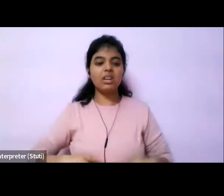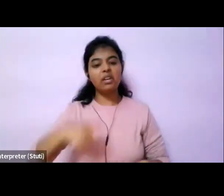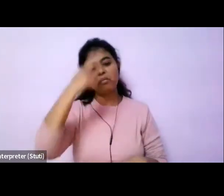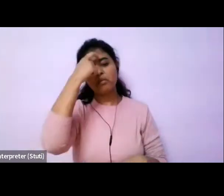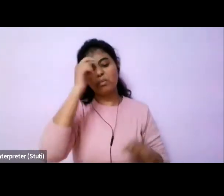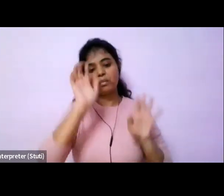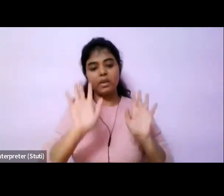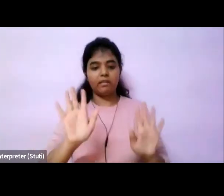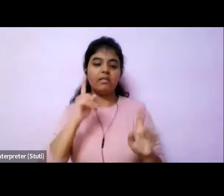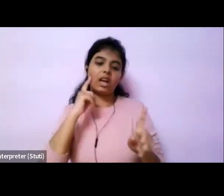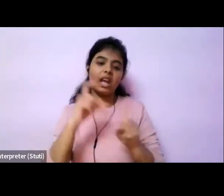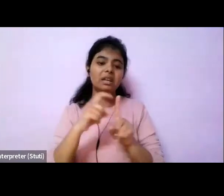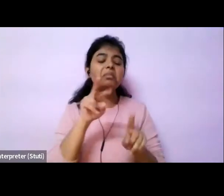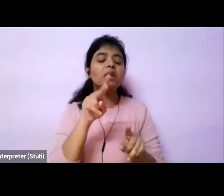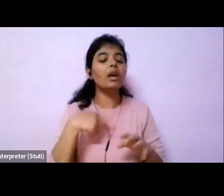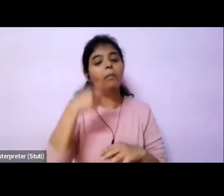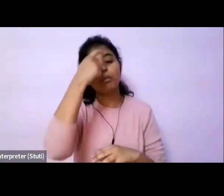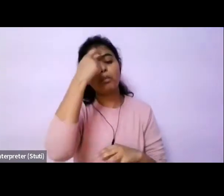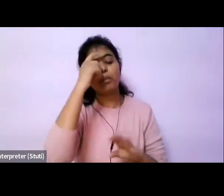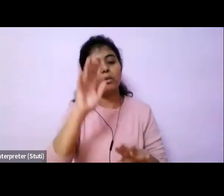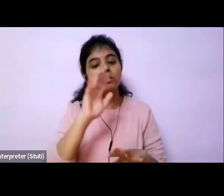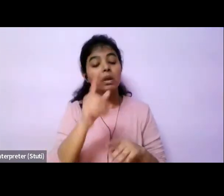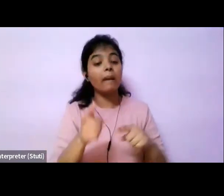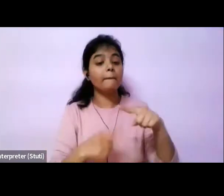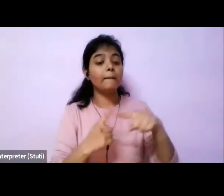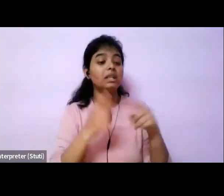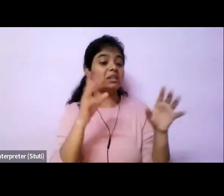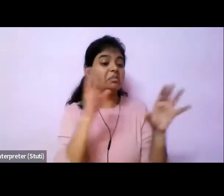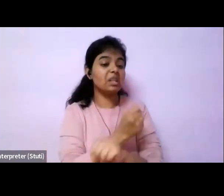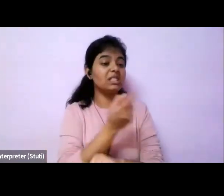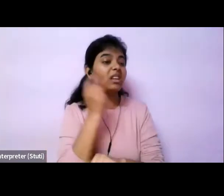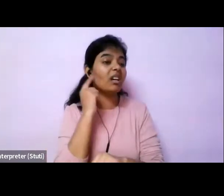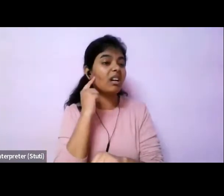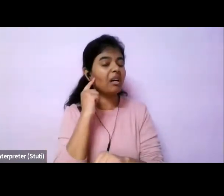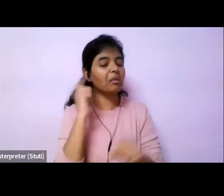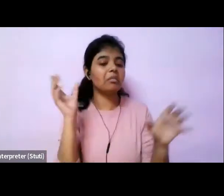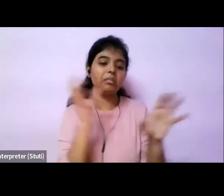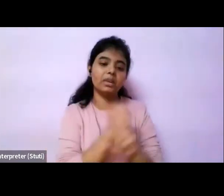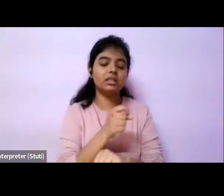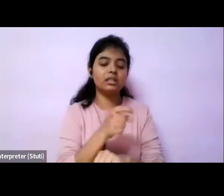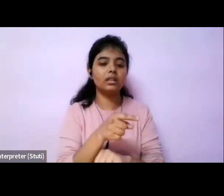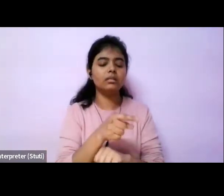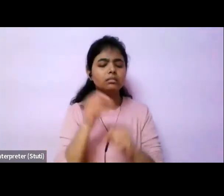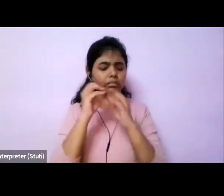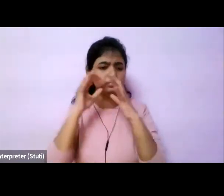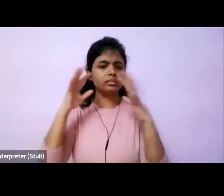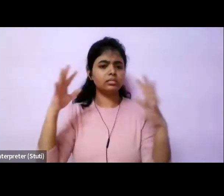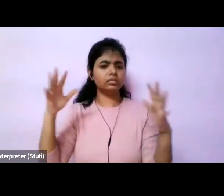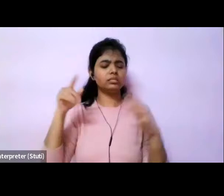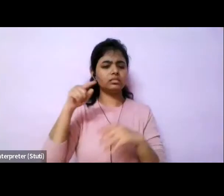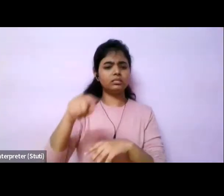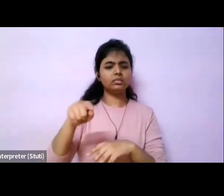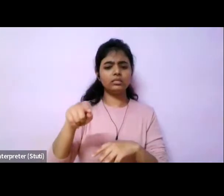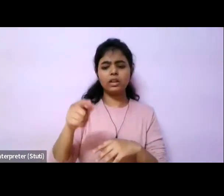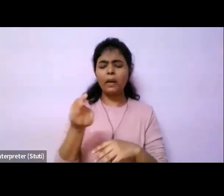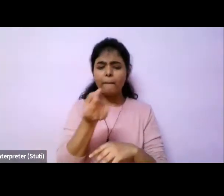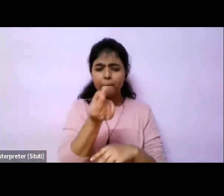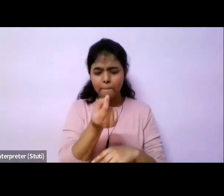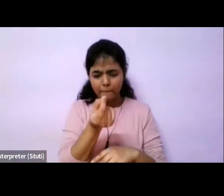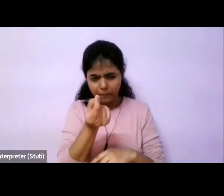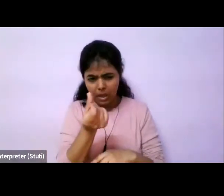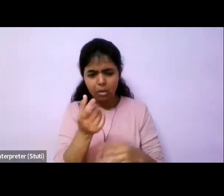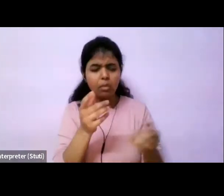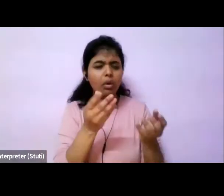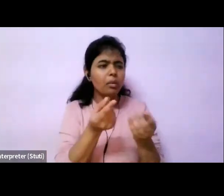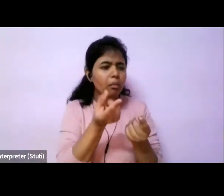The associations of lack and failure that characterize disability in the ableist imaginary are naturalized through interpellation and